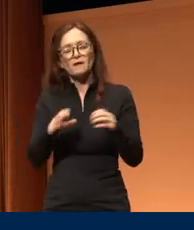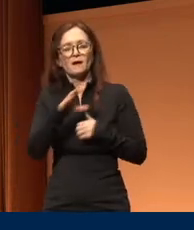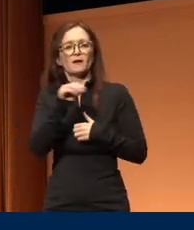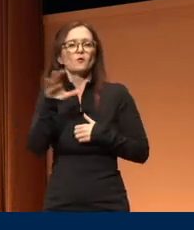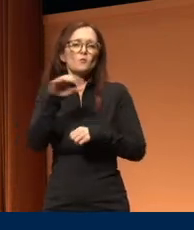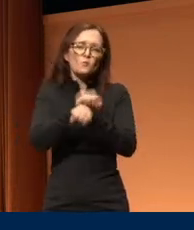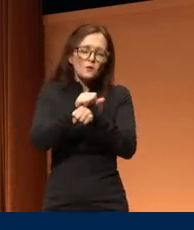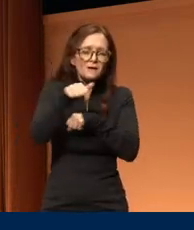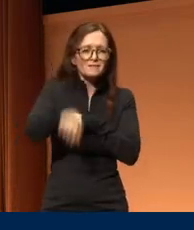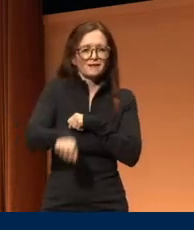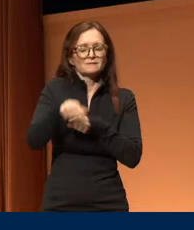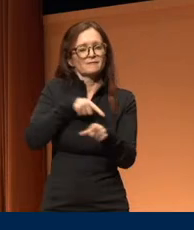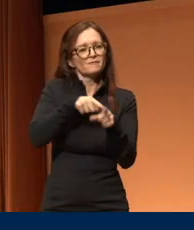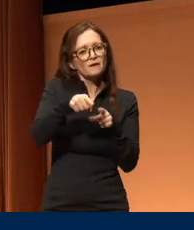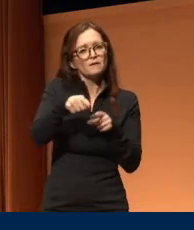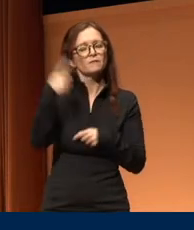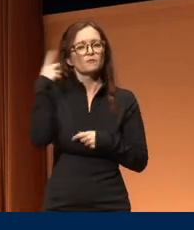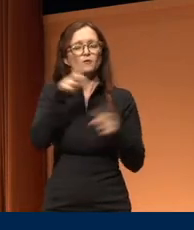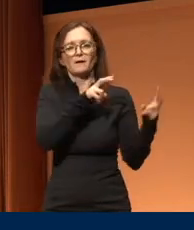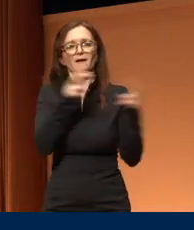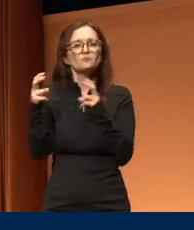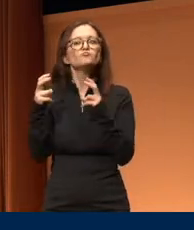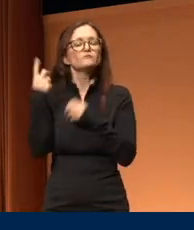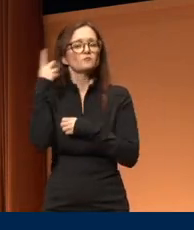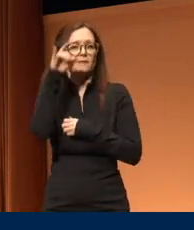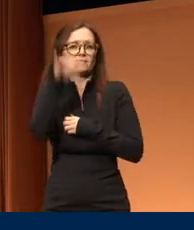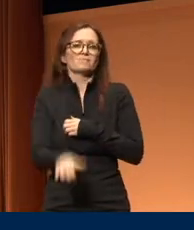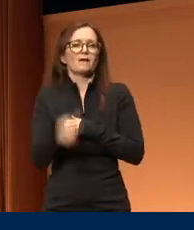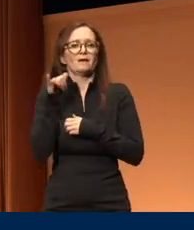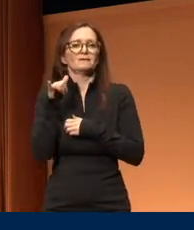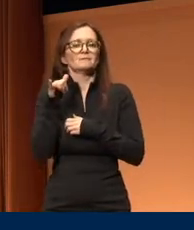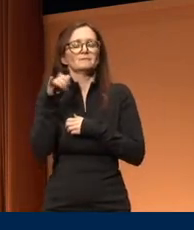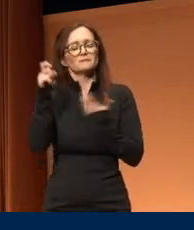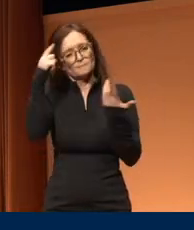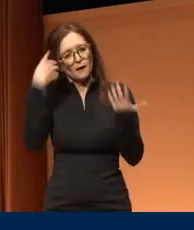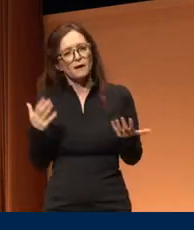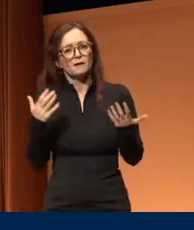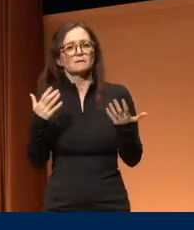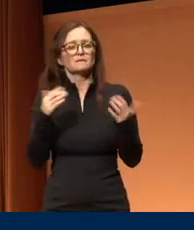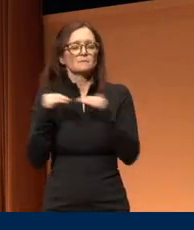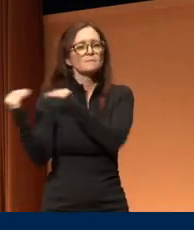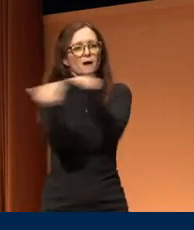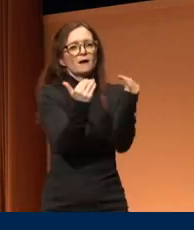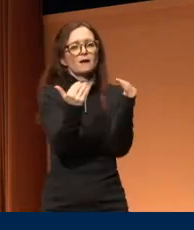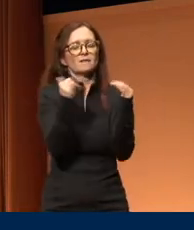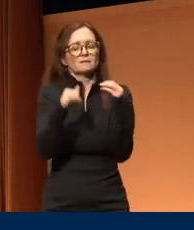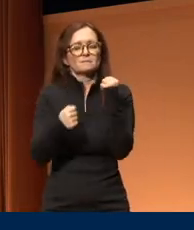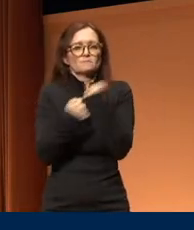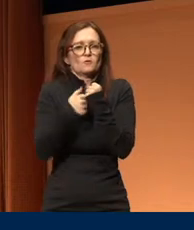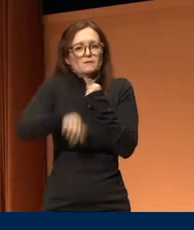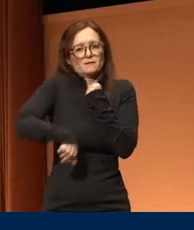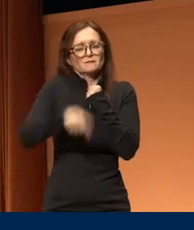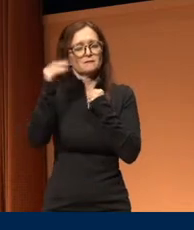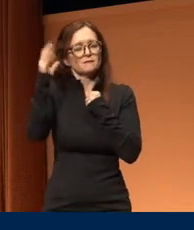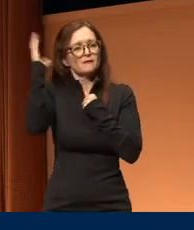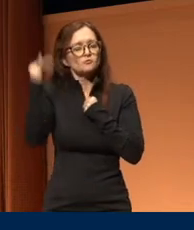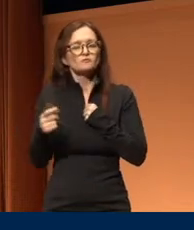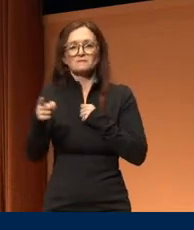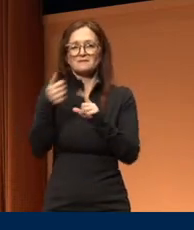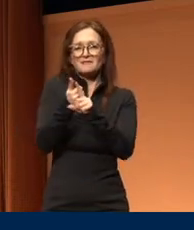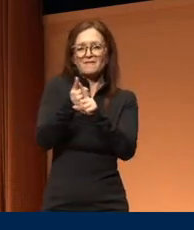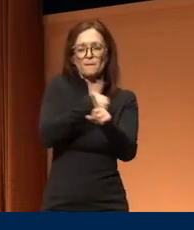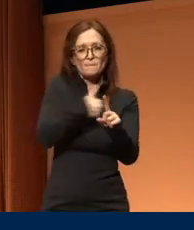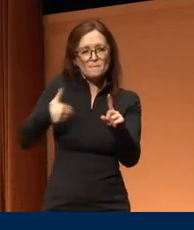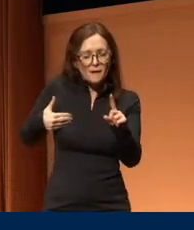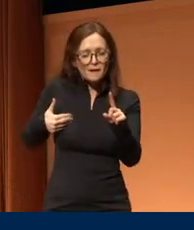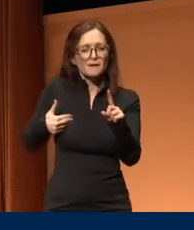Landemore's work in this area to the issue of democracy, which is central to today's lecture, is indicated by the fact that she is a member